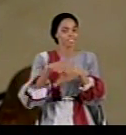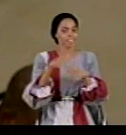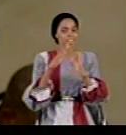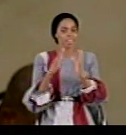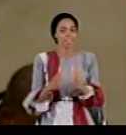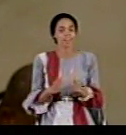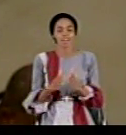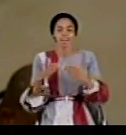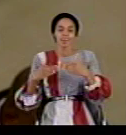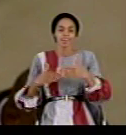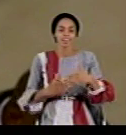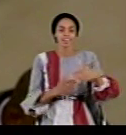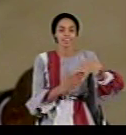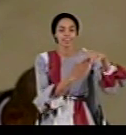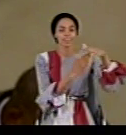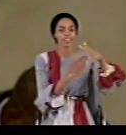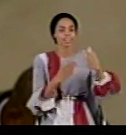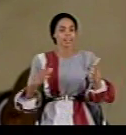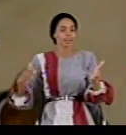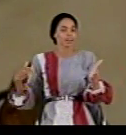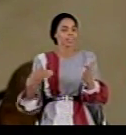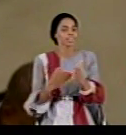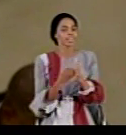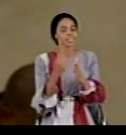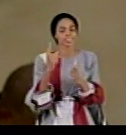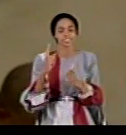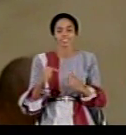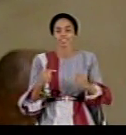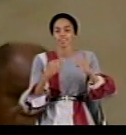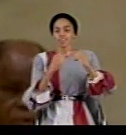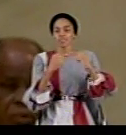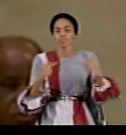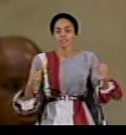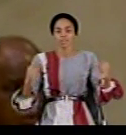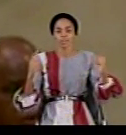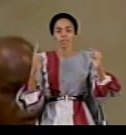master leads against the